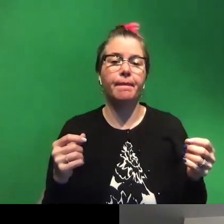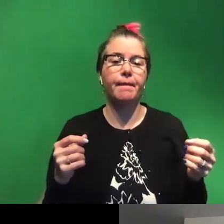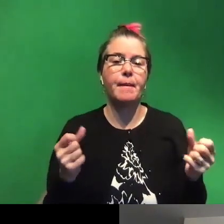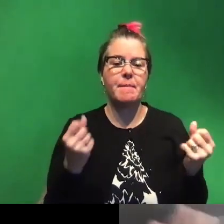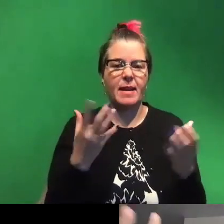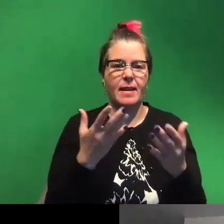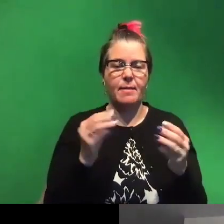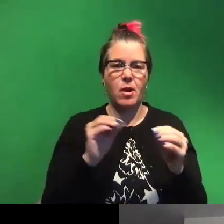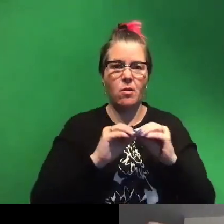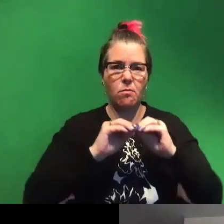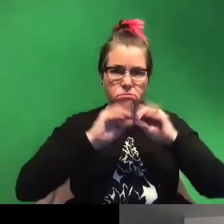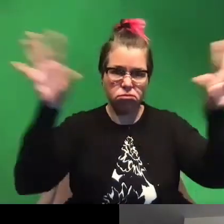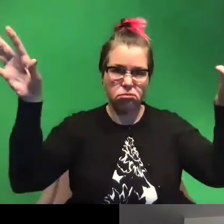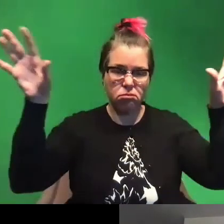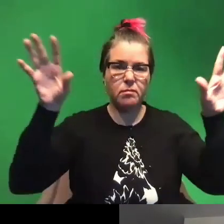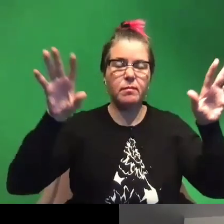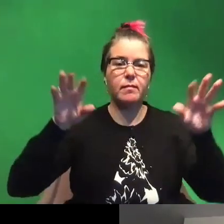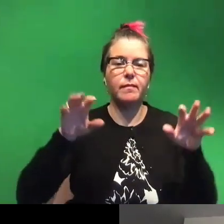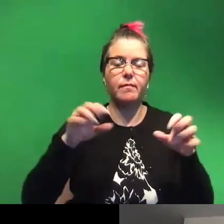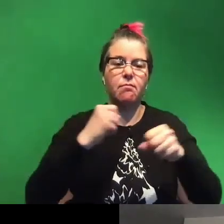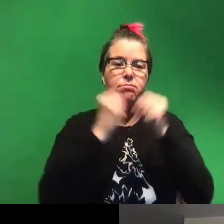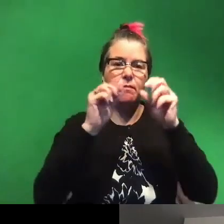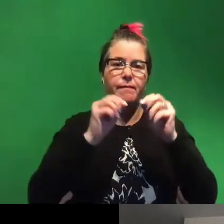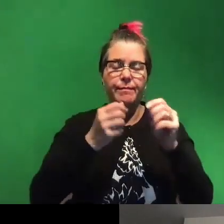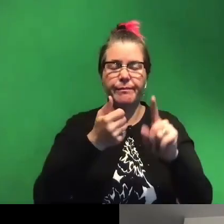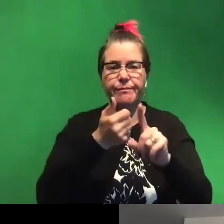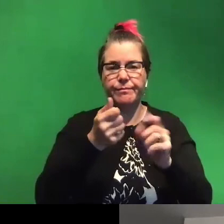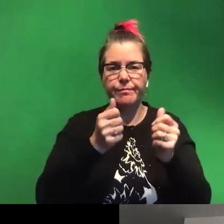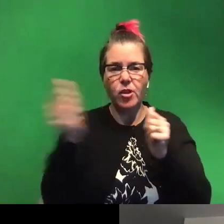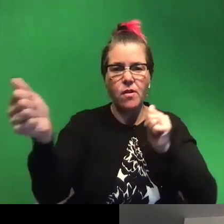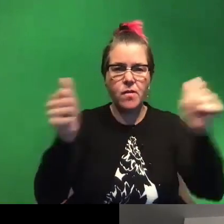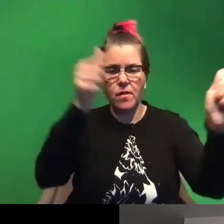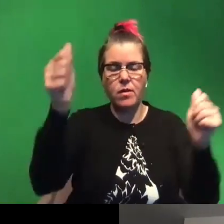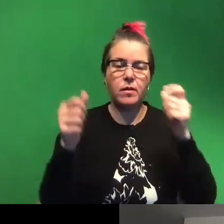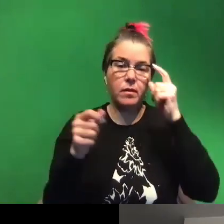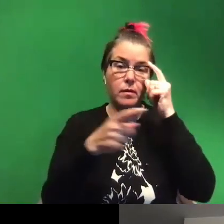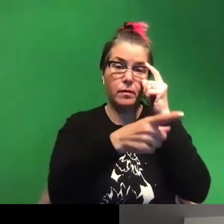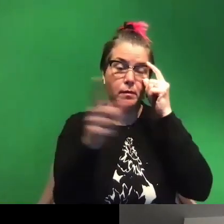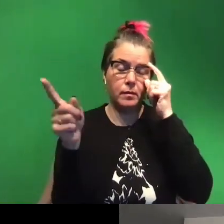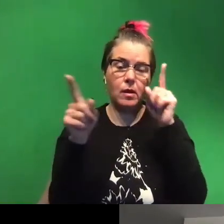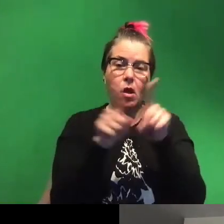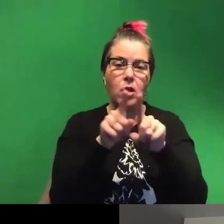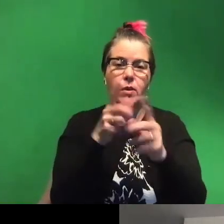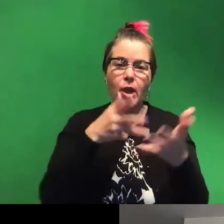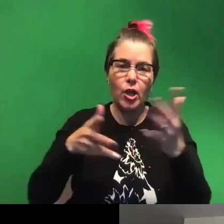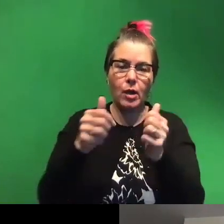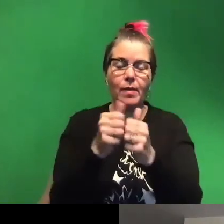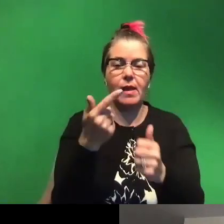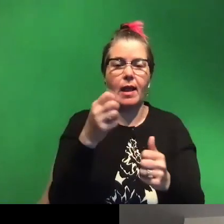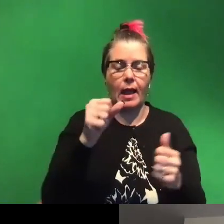particles go like far apart, and they also interact with the gas that is